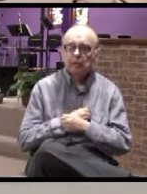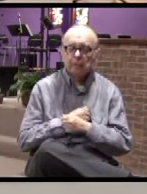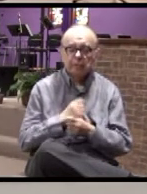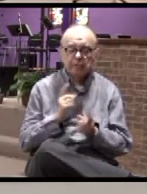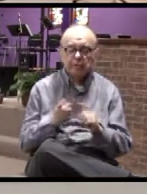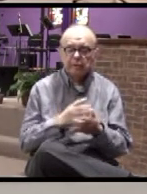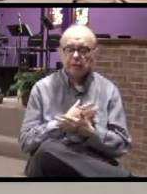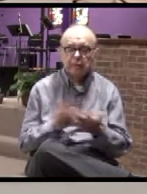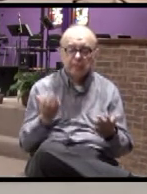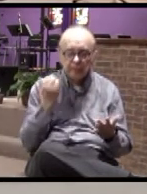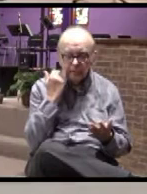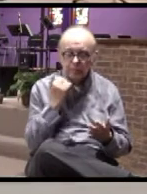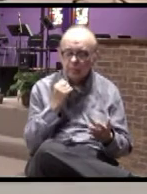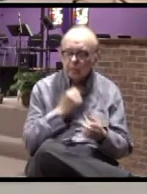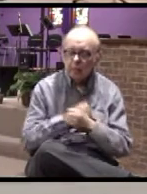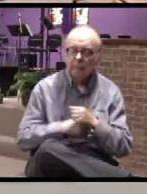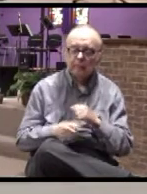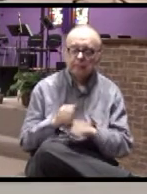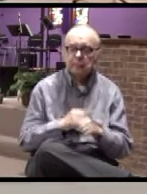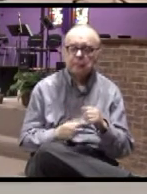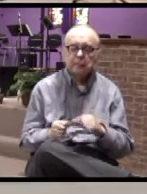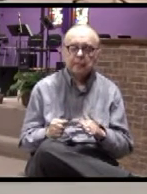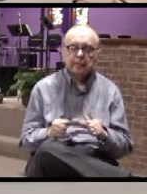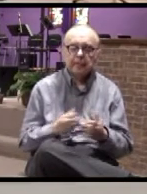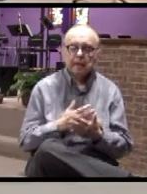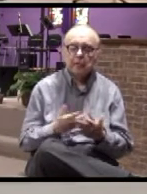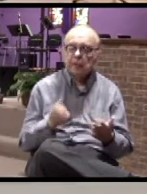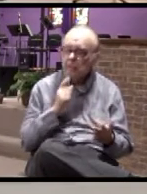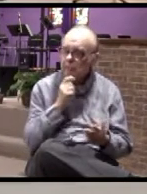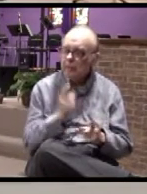something. Something ain't right.